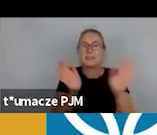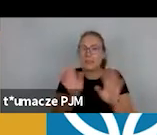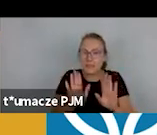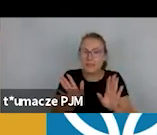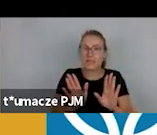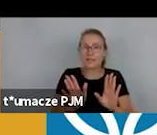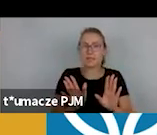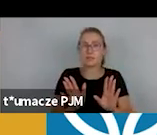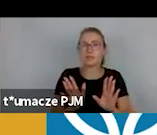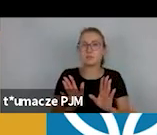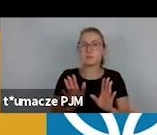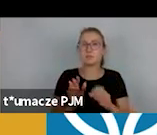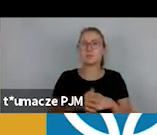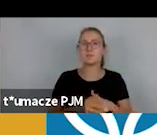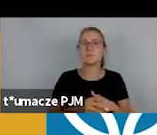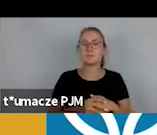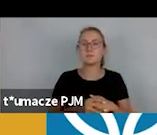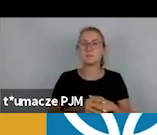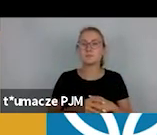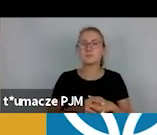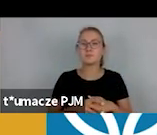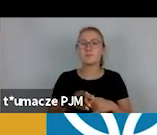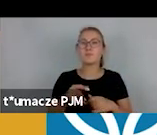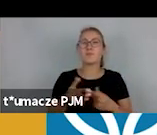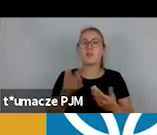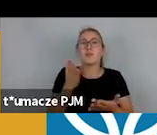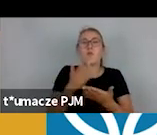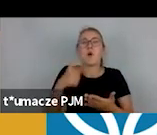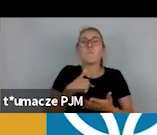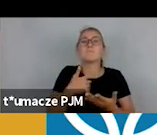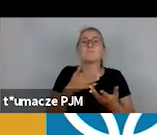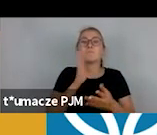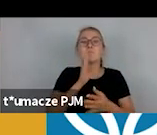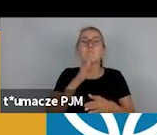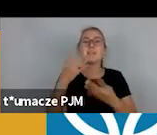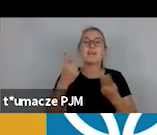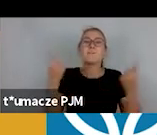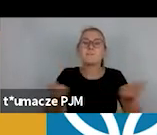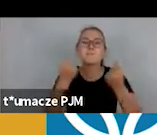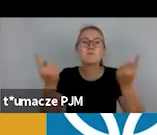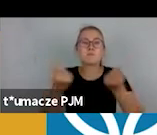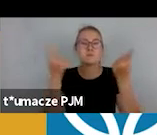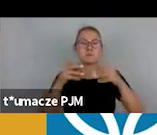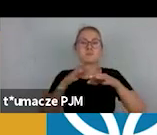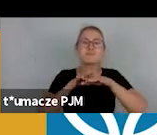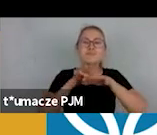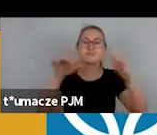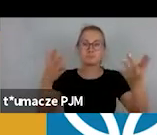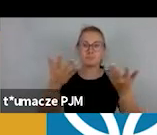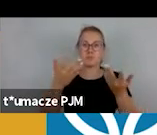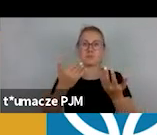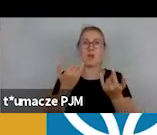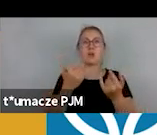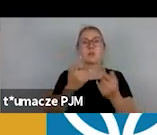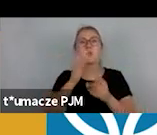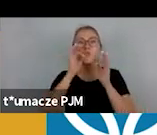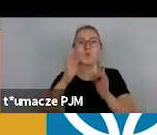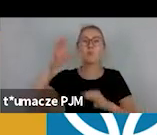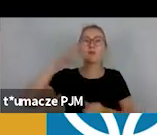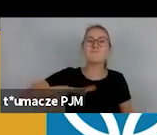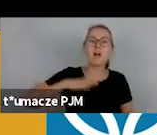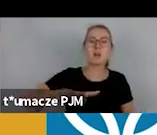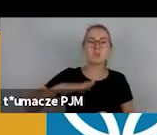want to change, to strategize together with them about how they might change that. So that's the whole Paulo Freirean approach to popular education,